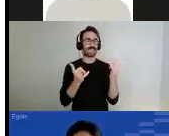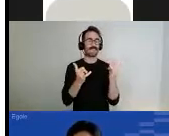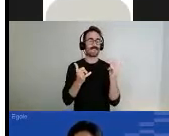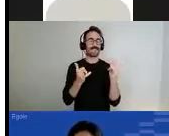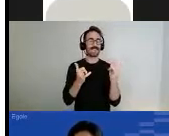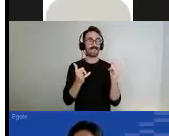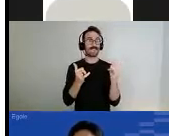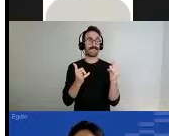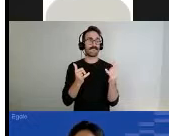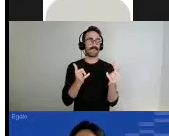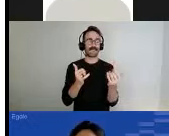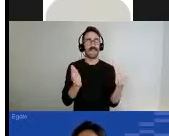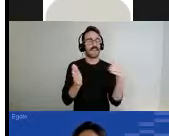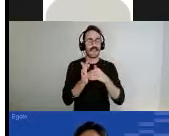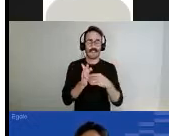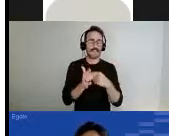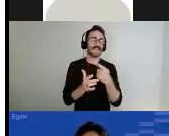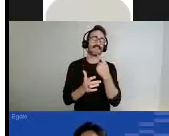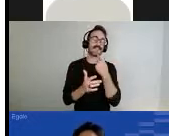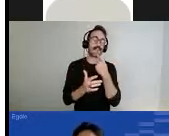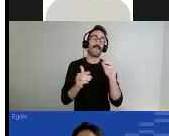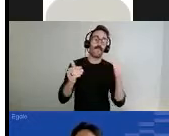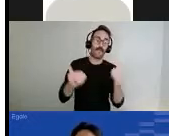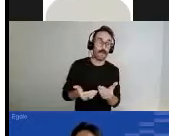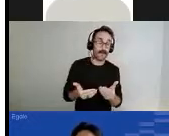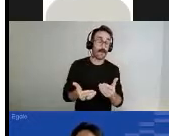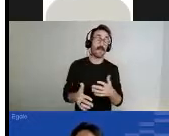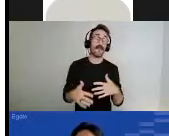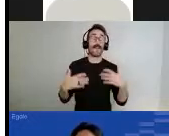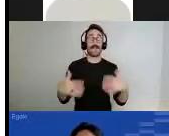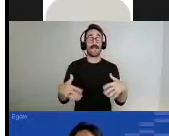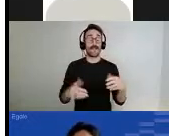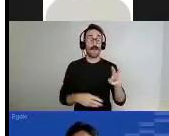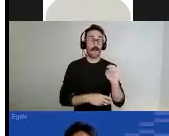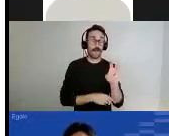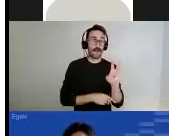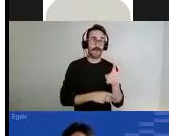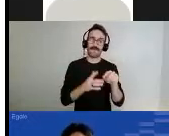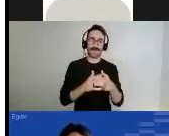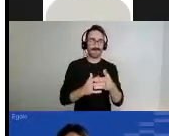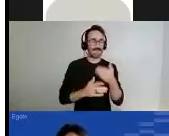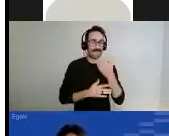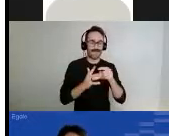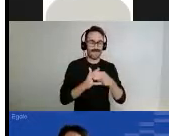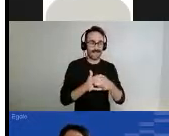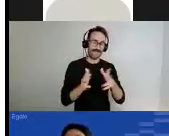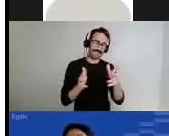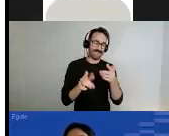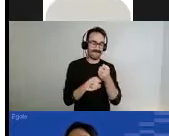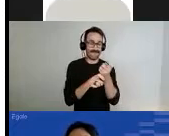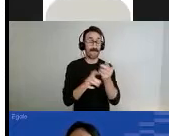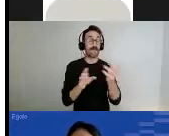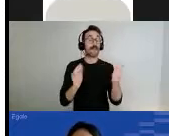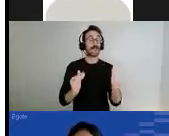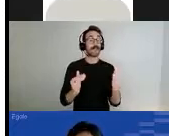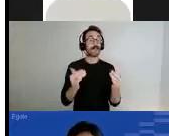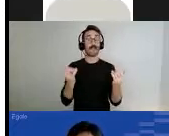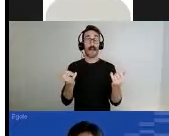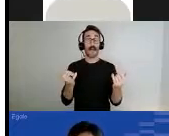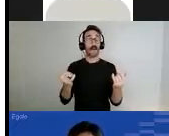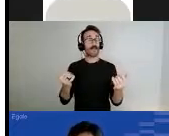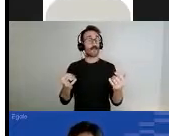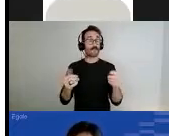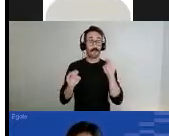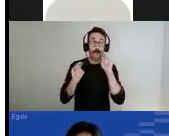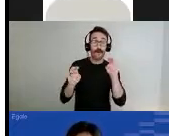or echo Celeste's welcome. Oh my goodness, here we go, starting off strong. And we're really looking forward